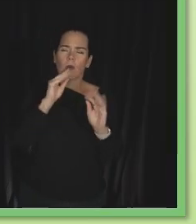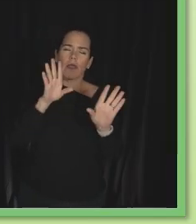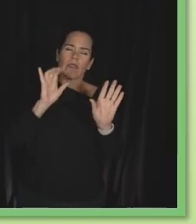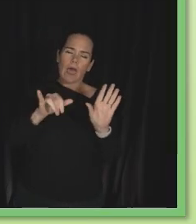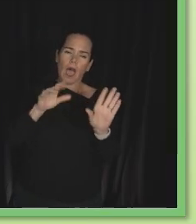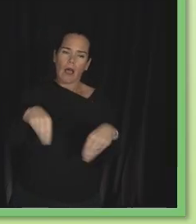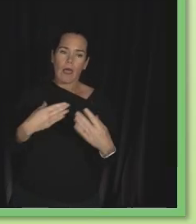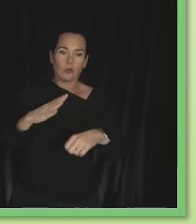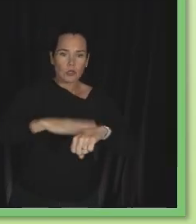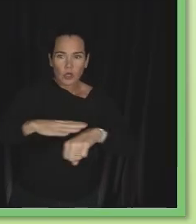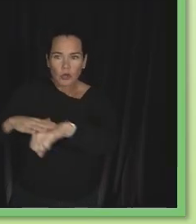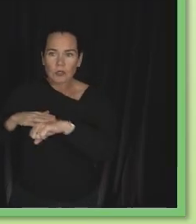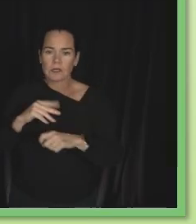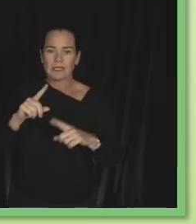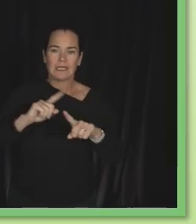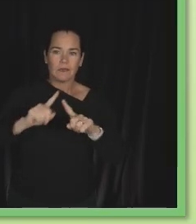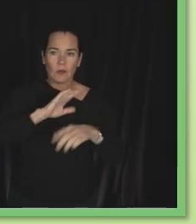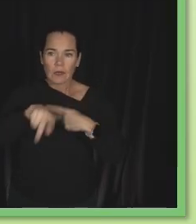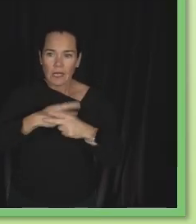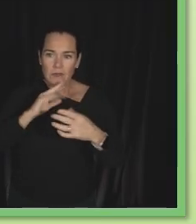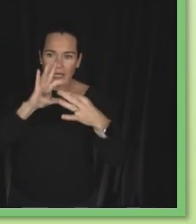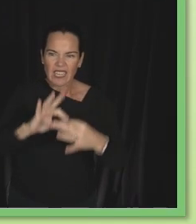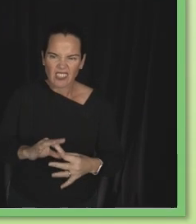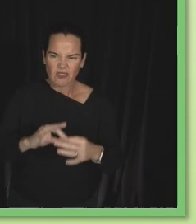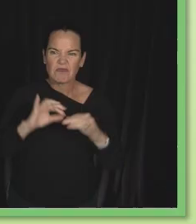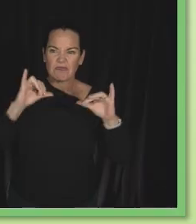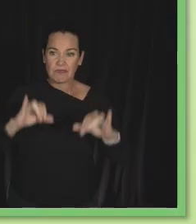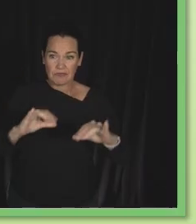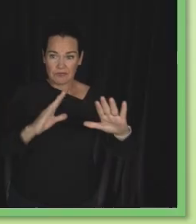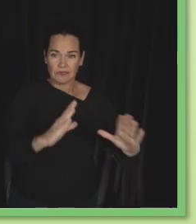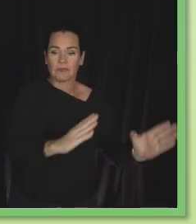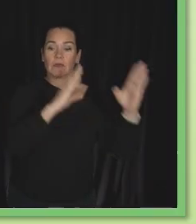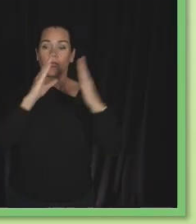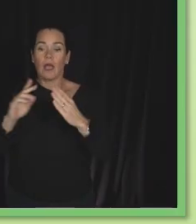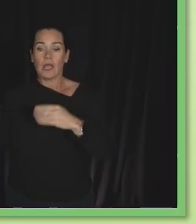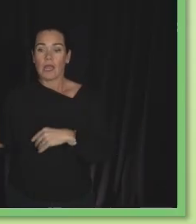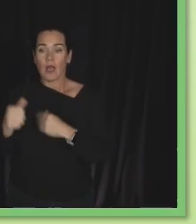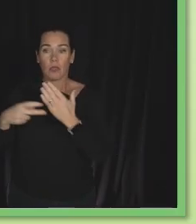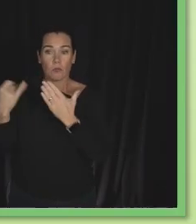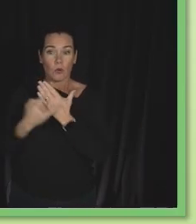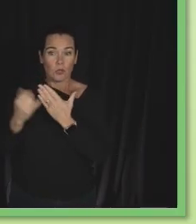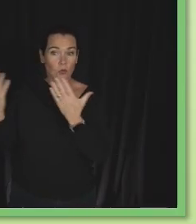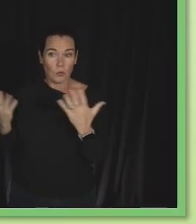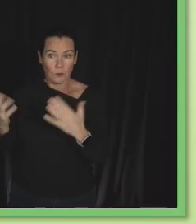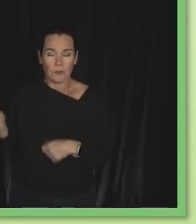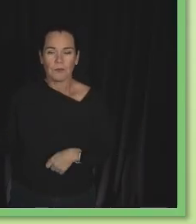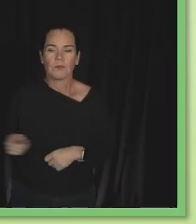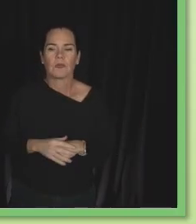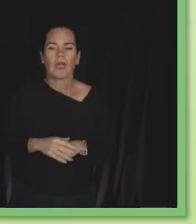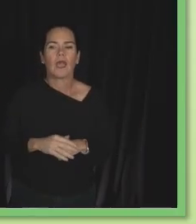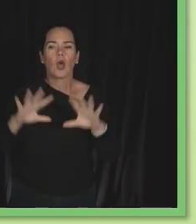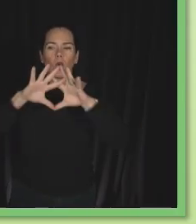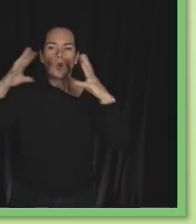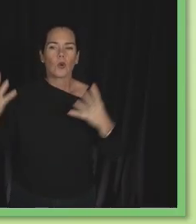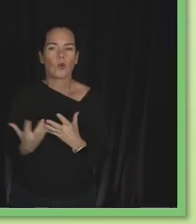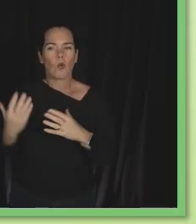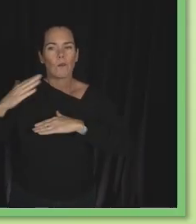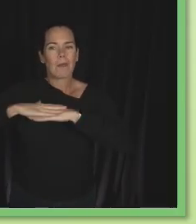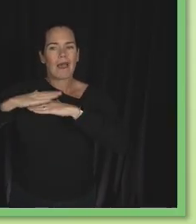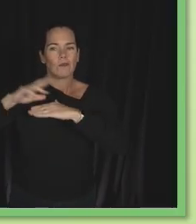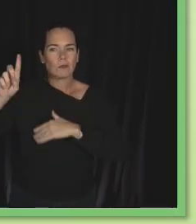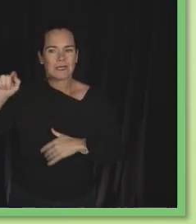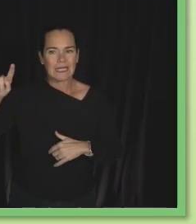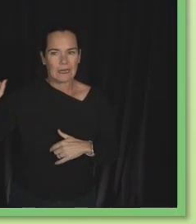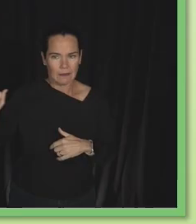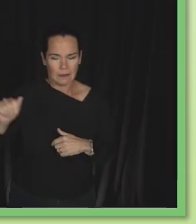different systems. Another example I want to talk about is this one, is a global platform data.